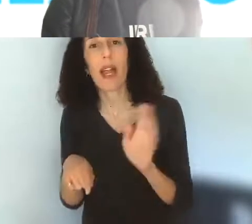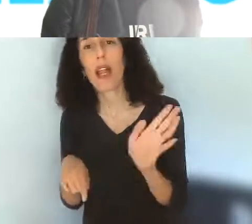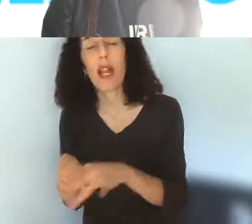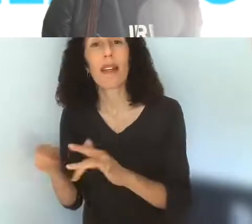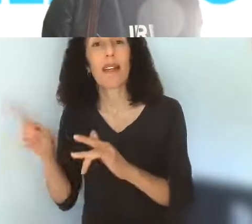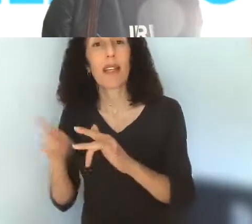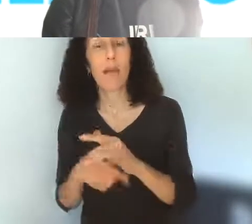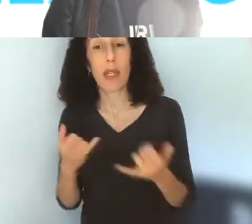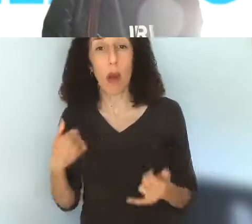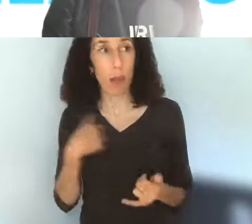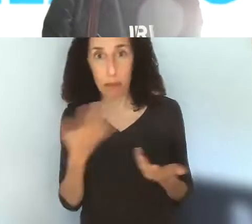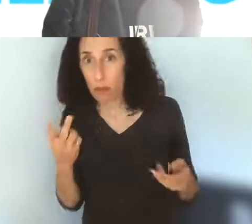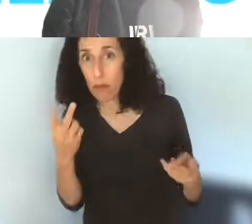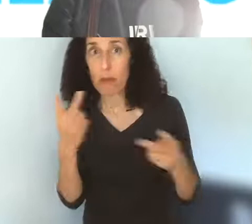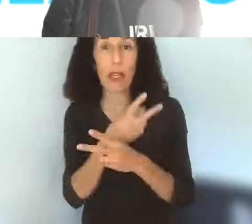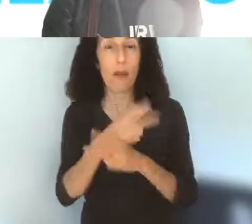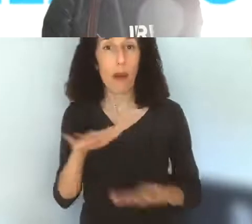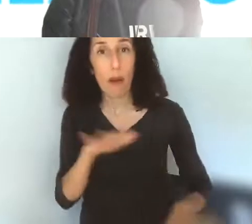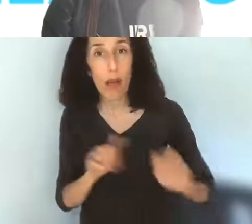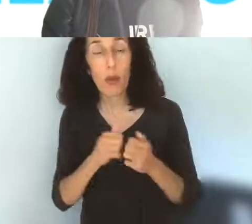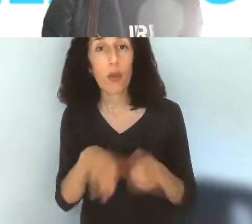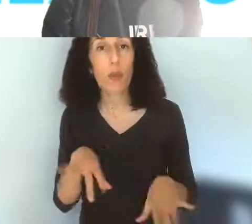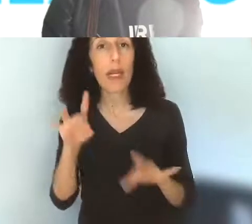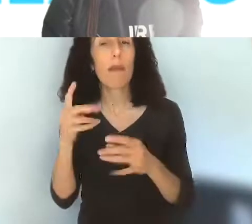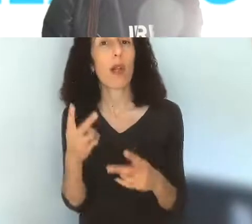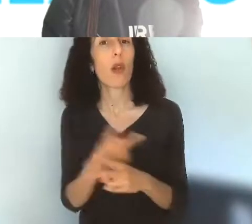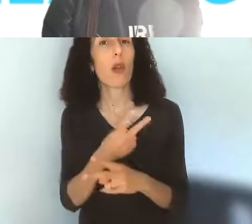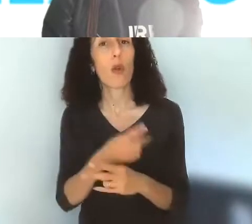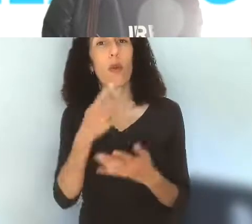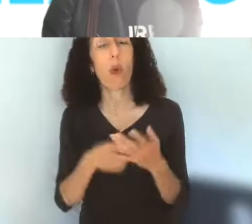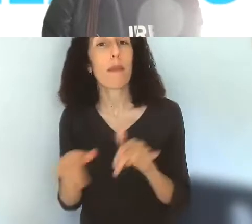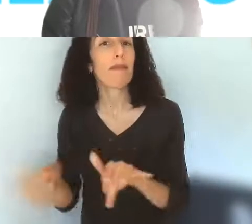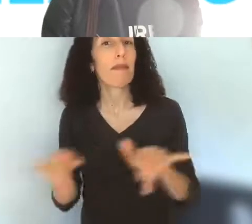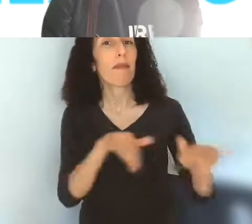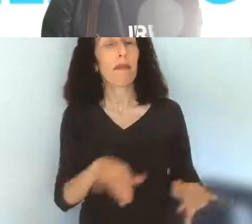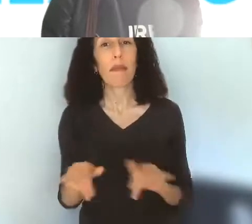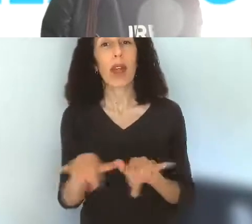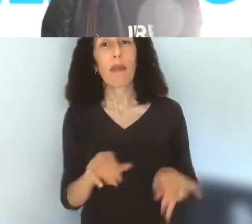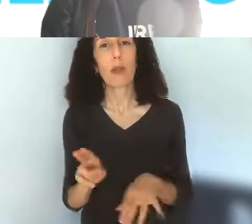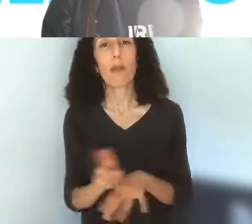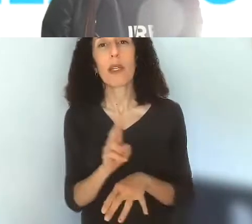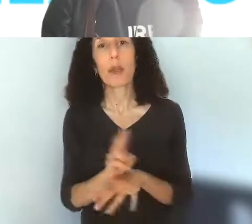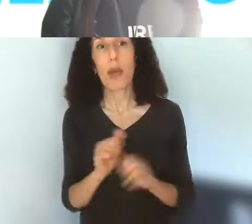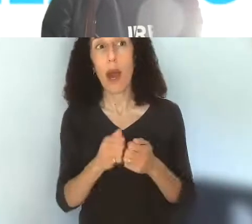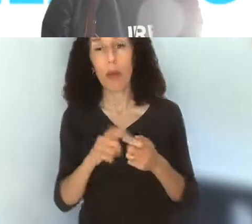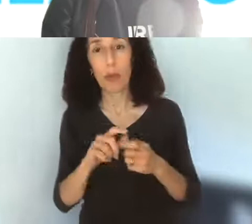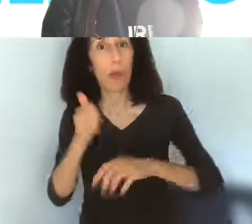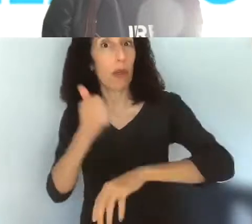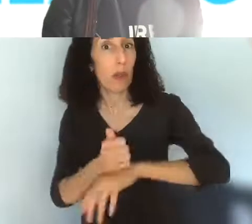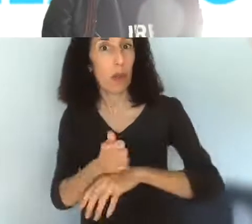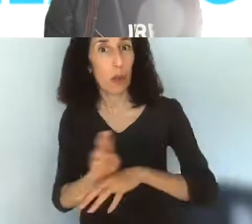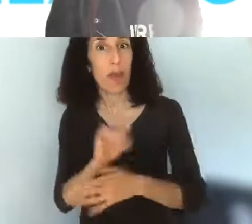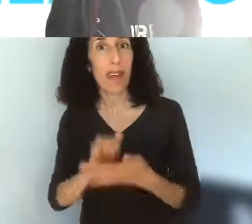interesting as again, this has evolved, and it's a shame that it takes crises, but that seems to be how a lot of social